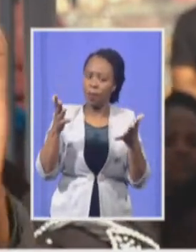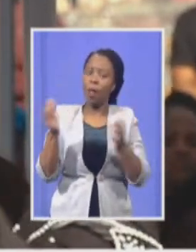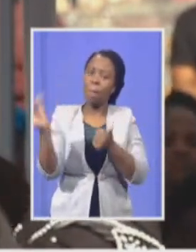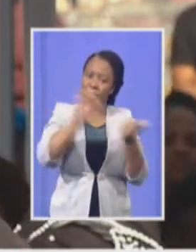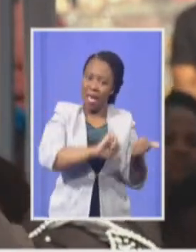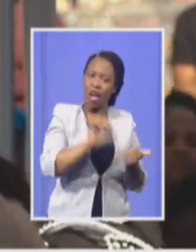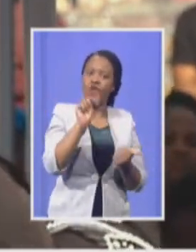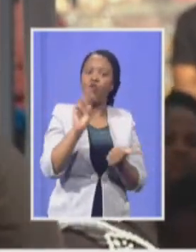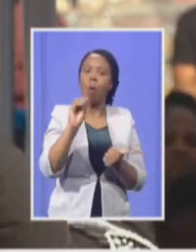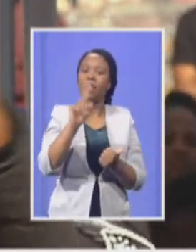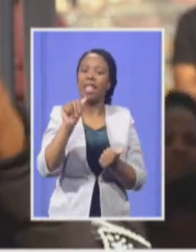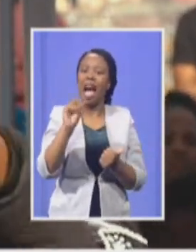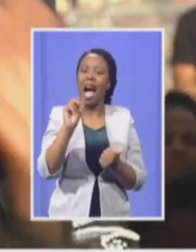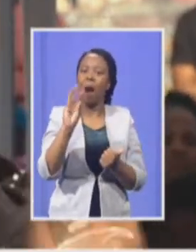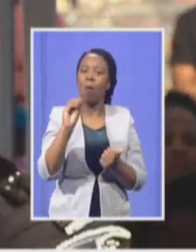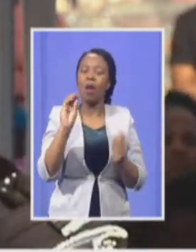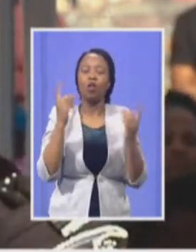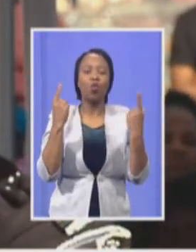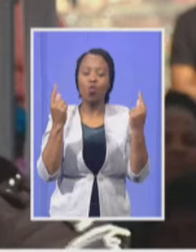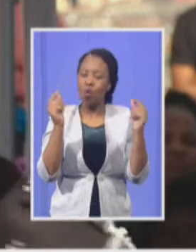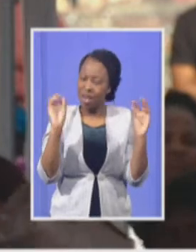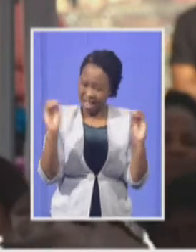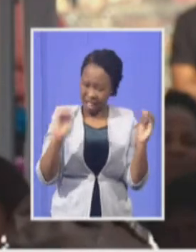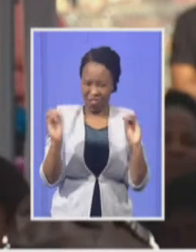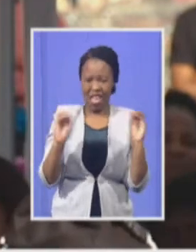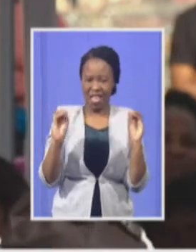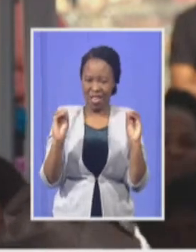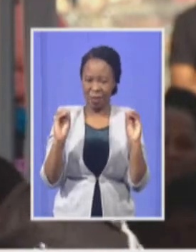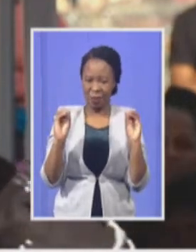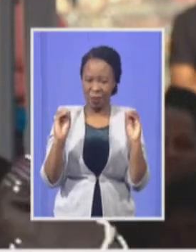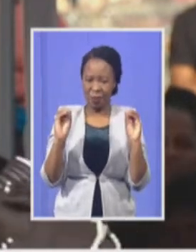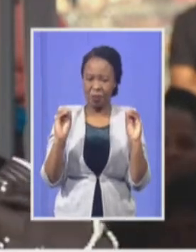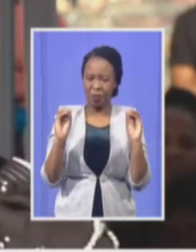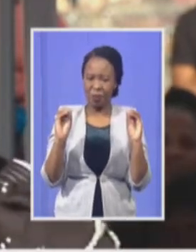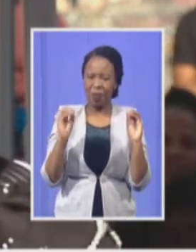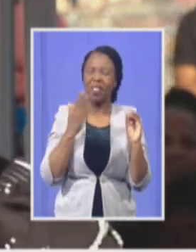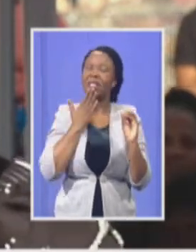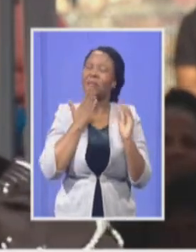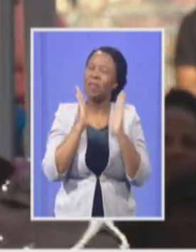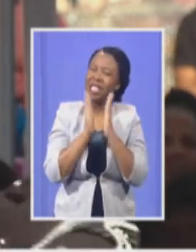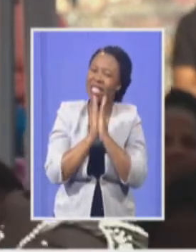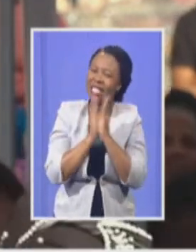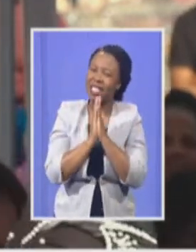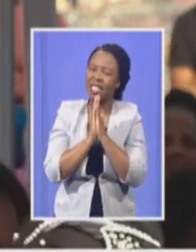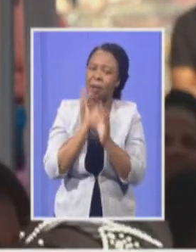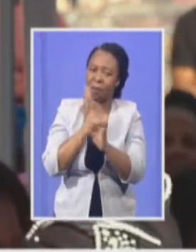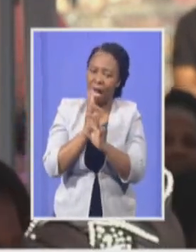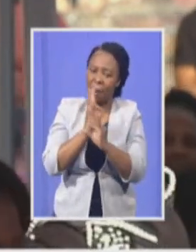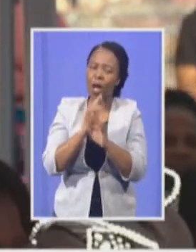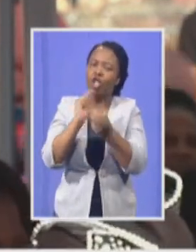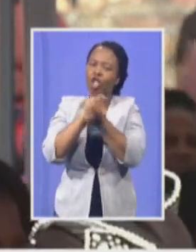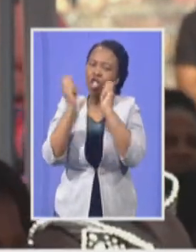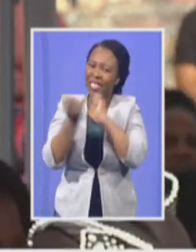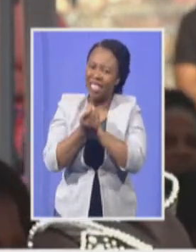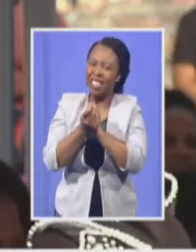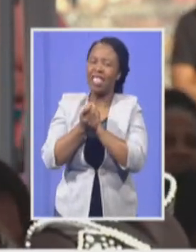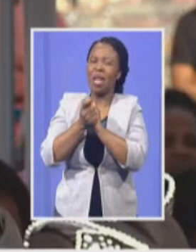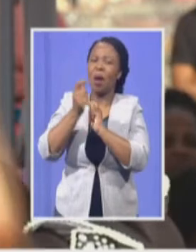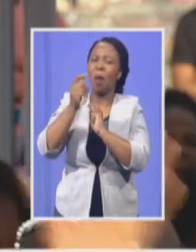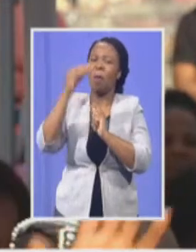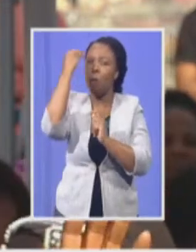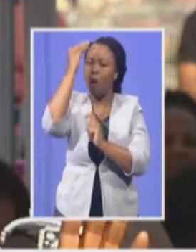kungekho nto aku-adresse ngayo siyacela nje ukuthi uba uBheki Cele akasitshintshele i-police station yase-Orlando